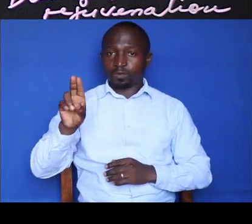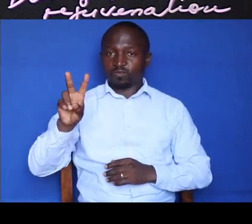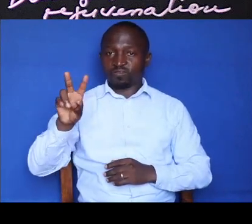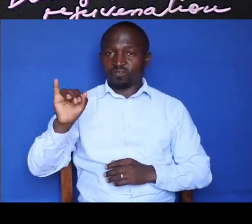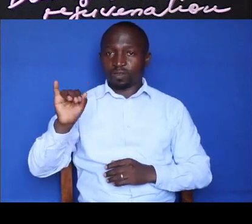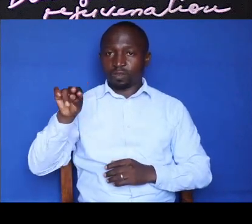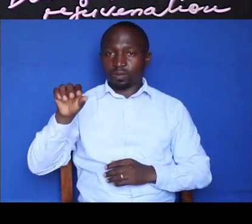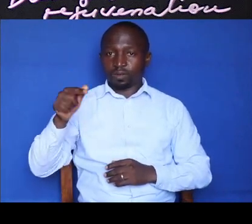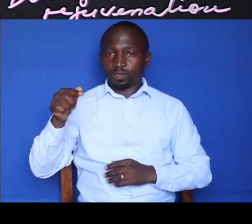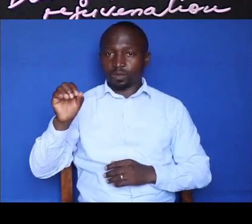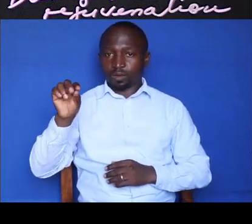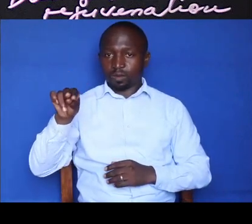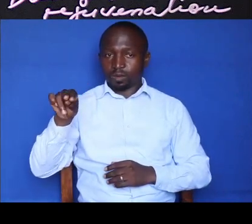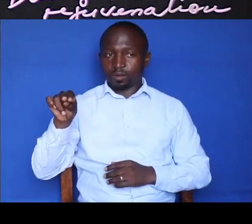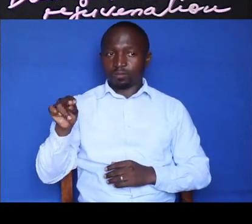Here